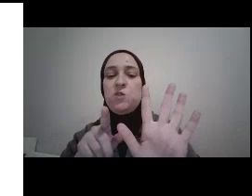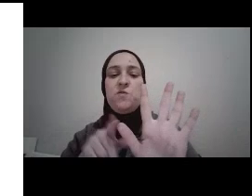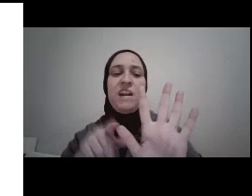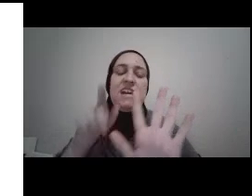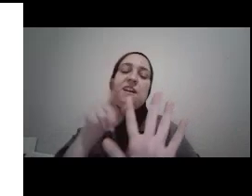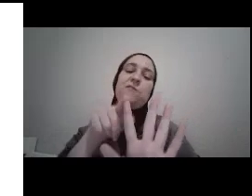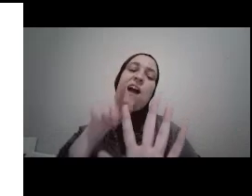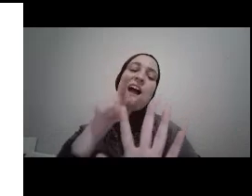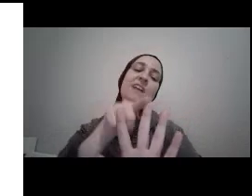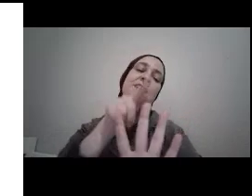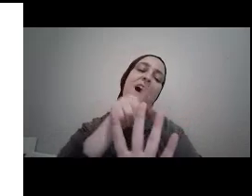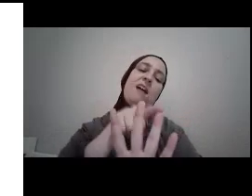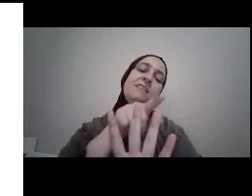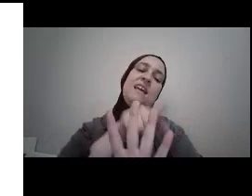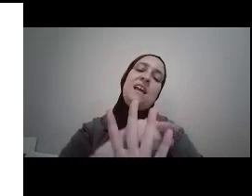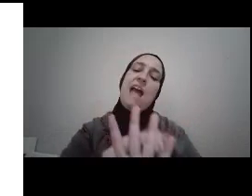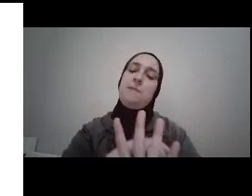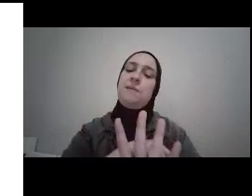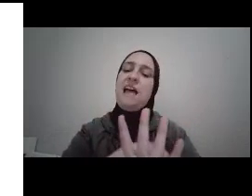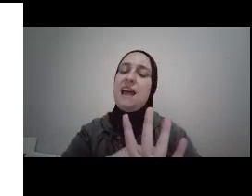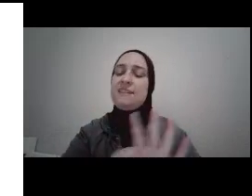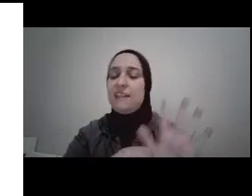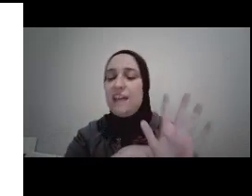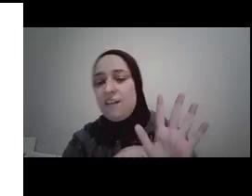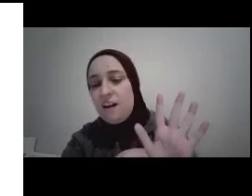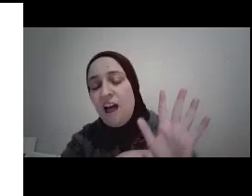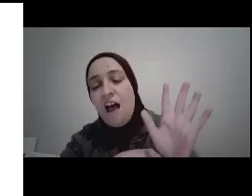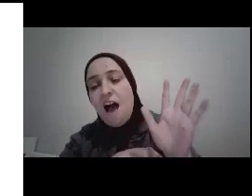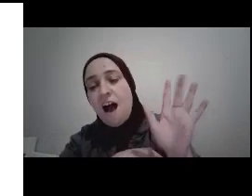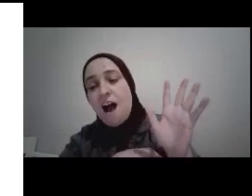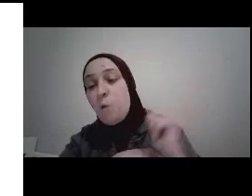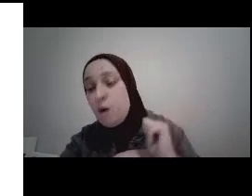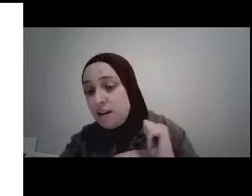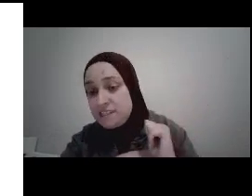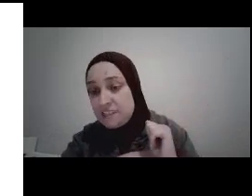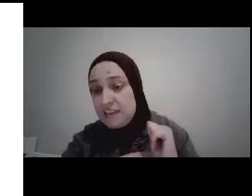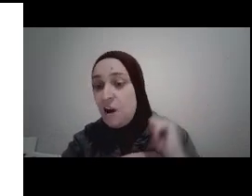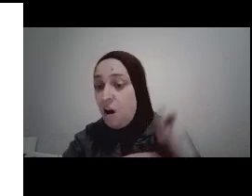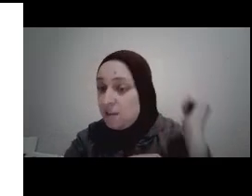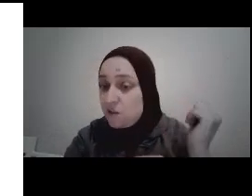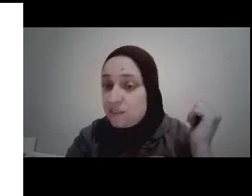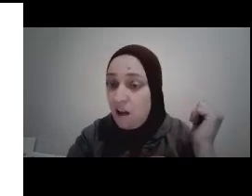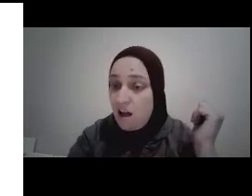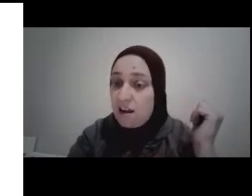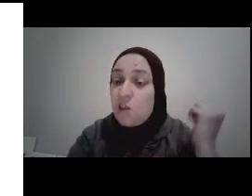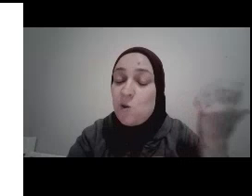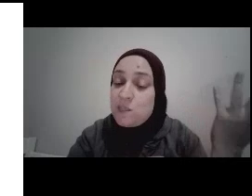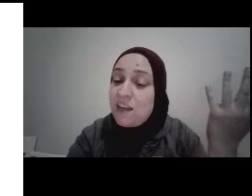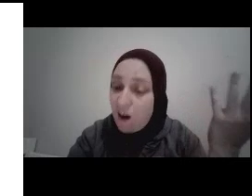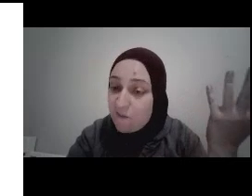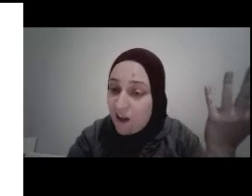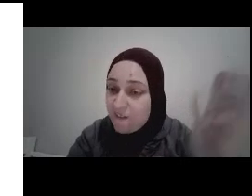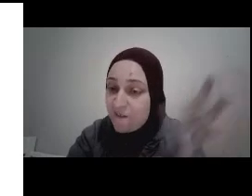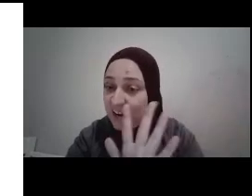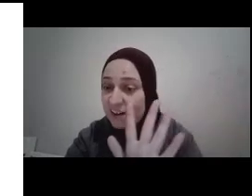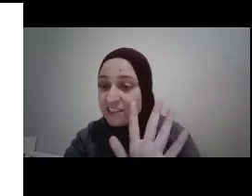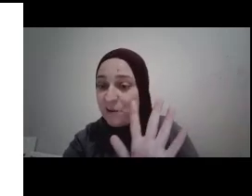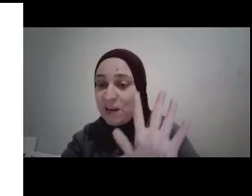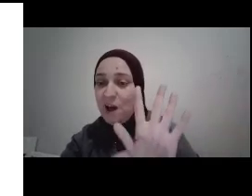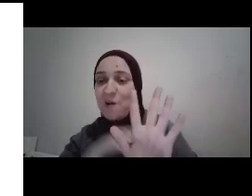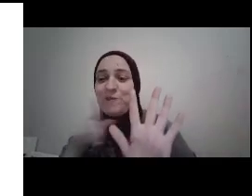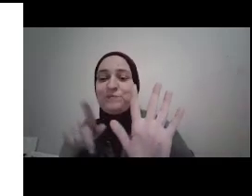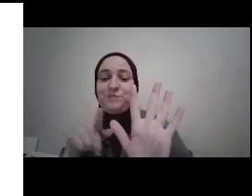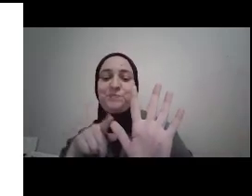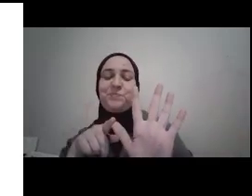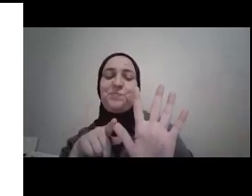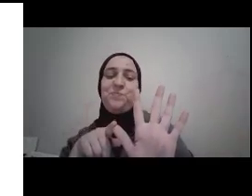ones to read, write, talk, sing, and play together. We're going to sing our little song using our five fingers. Here we